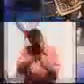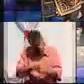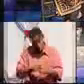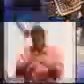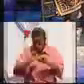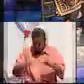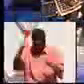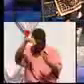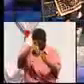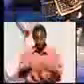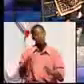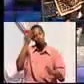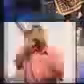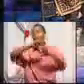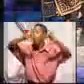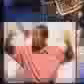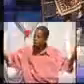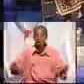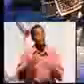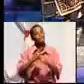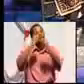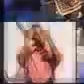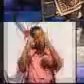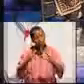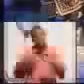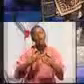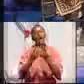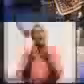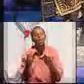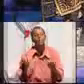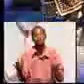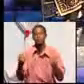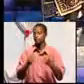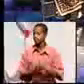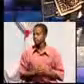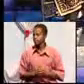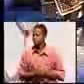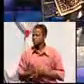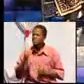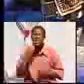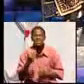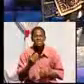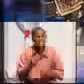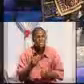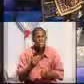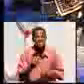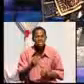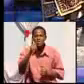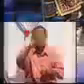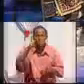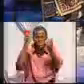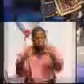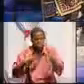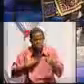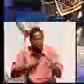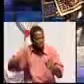us their own registered members who have got some sign of skills. Do they need to pay to register, or they just walk into